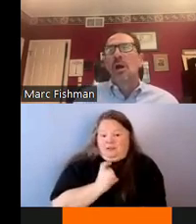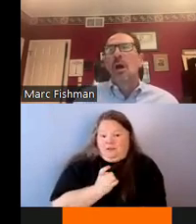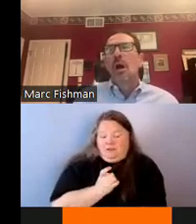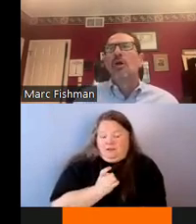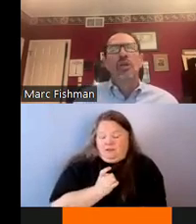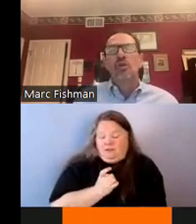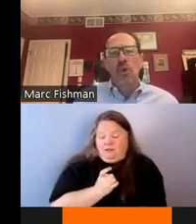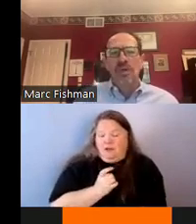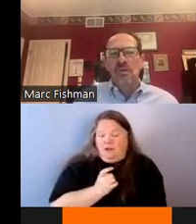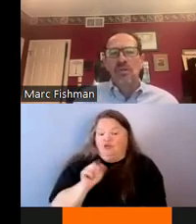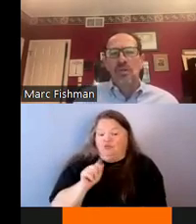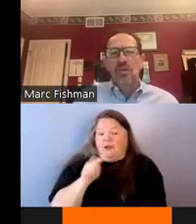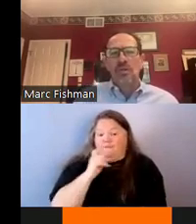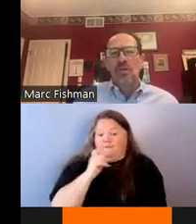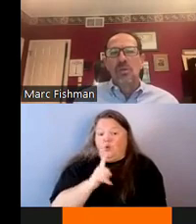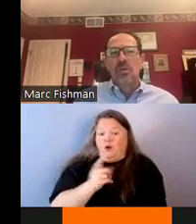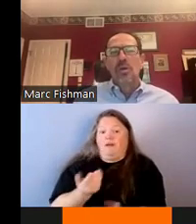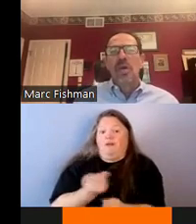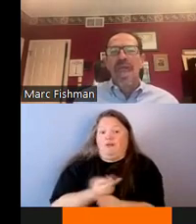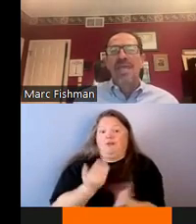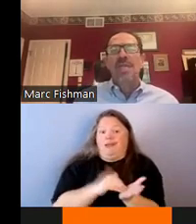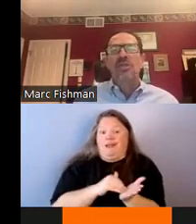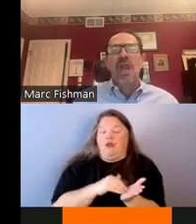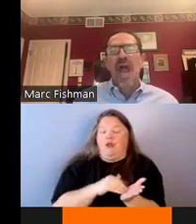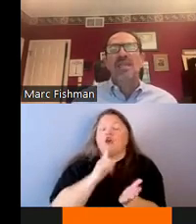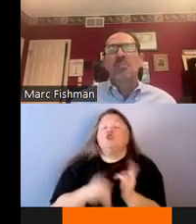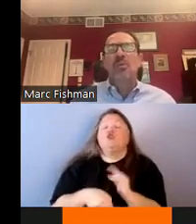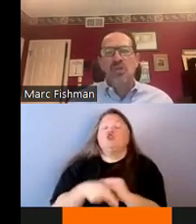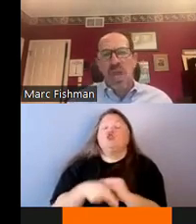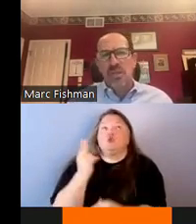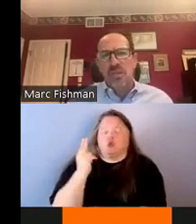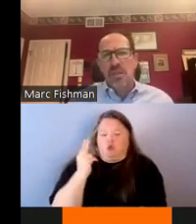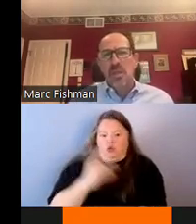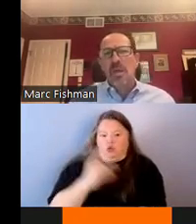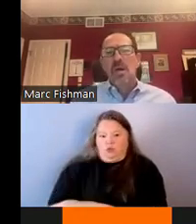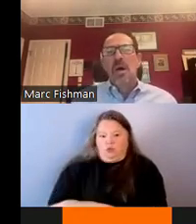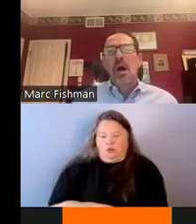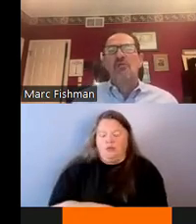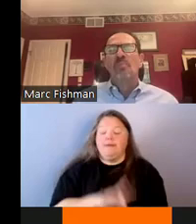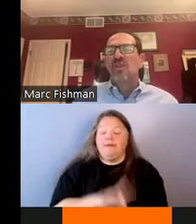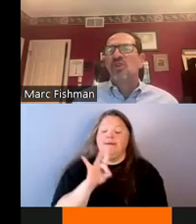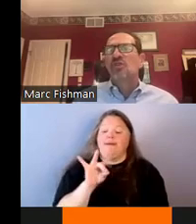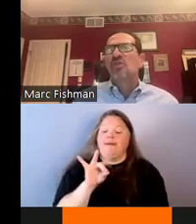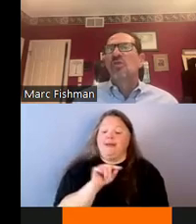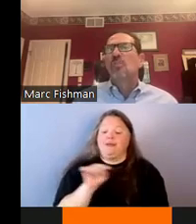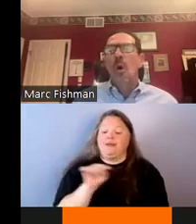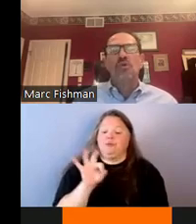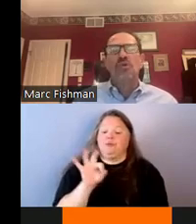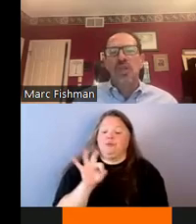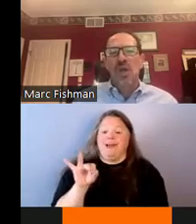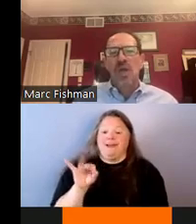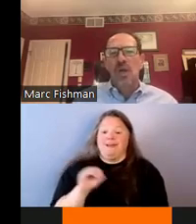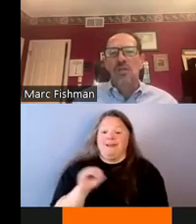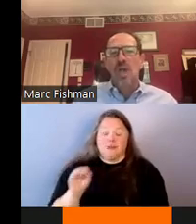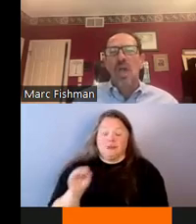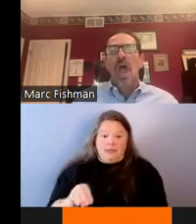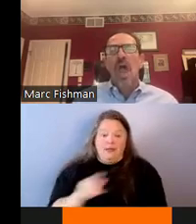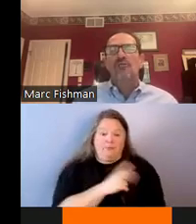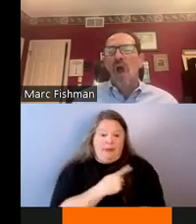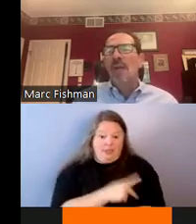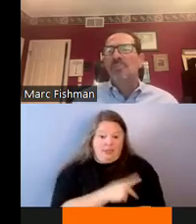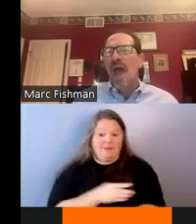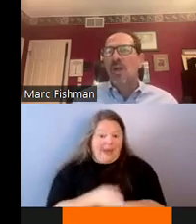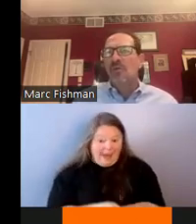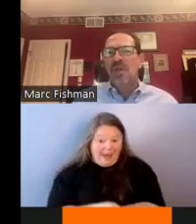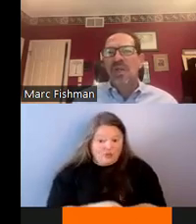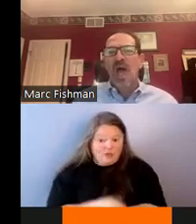OUD are enormous. 80 to 90% of patients post-detox